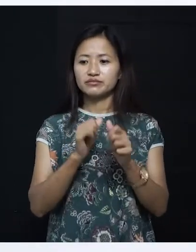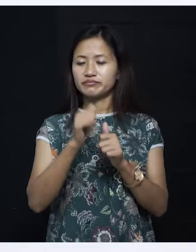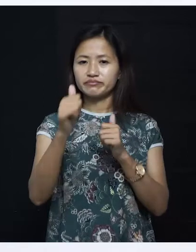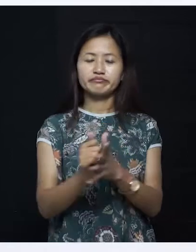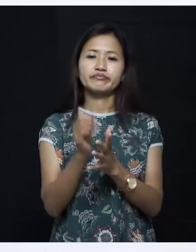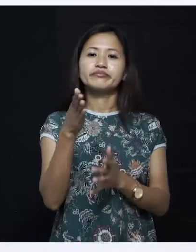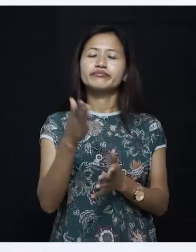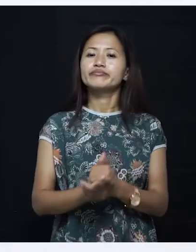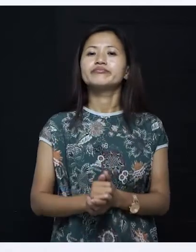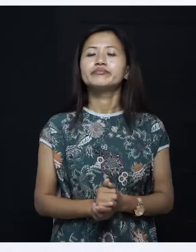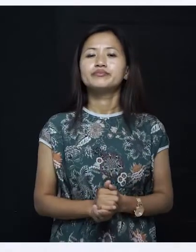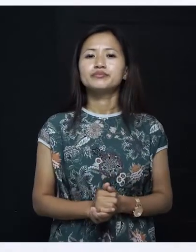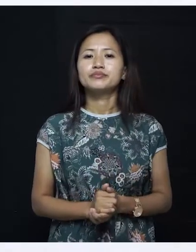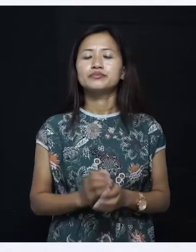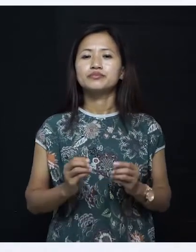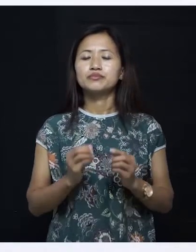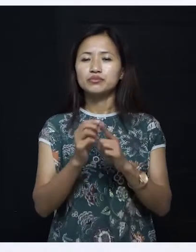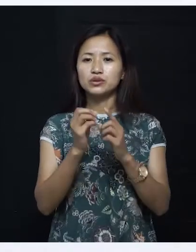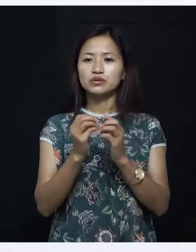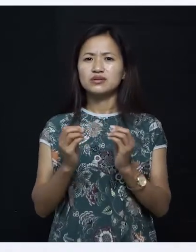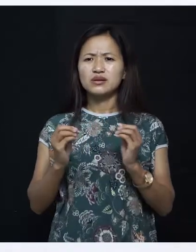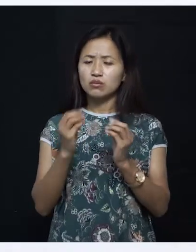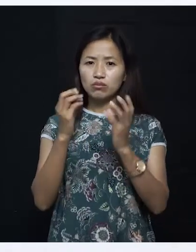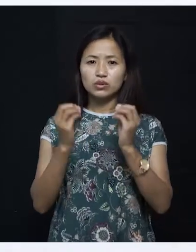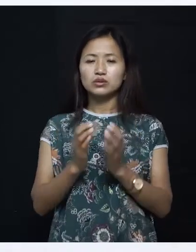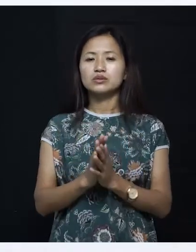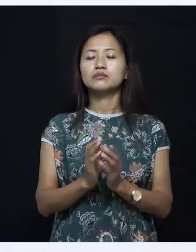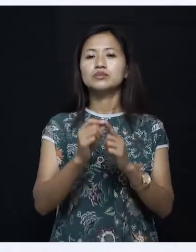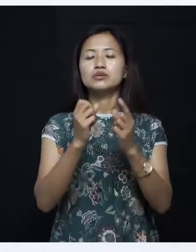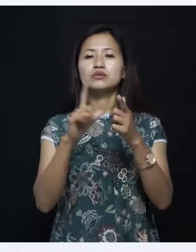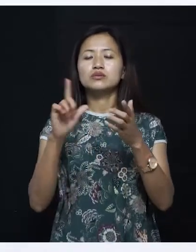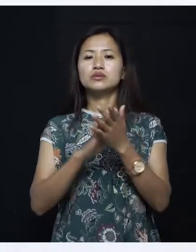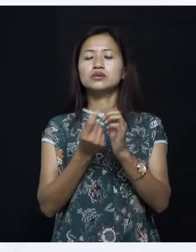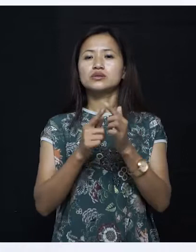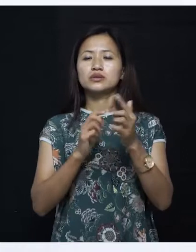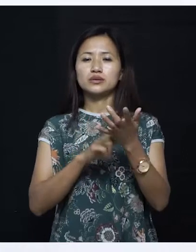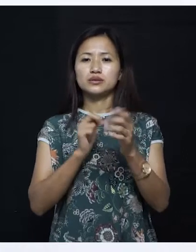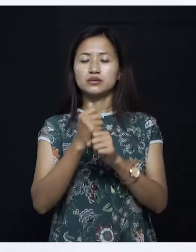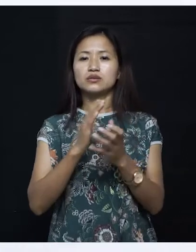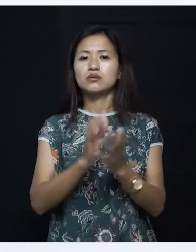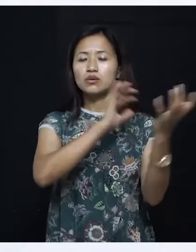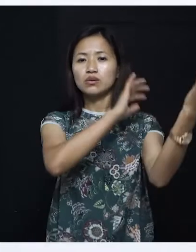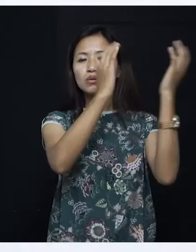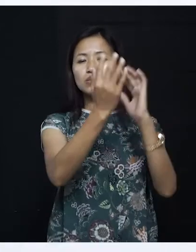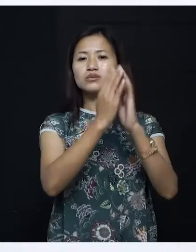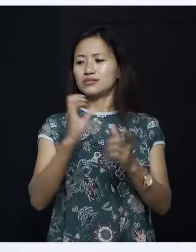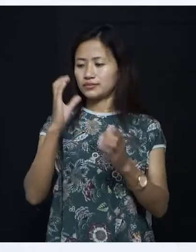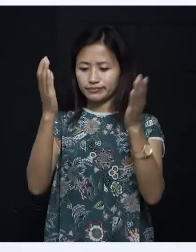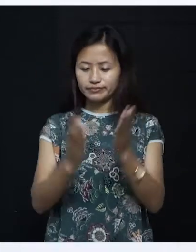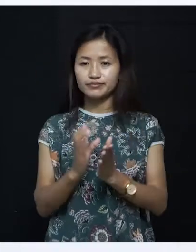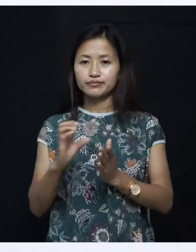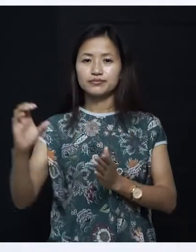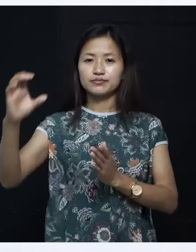that is, they are polluting. They are polluting the country or polluting the world also because